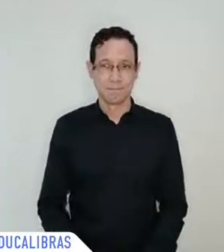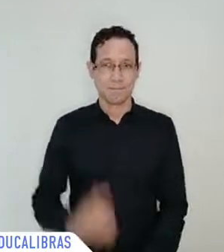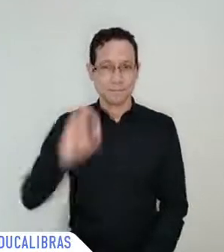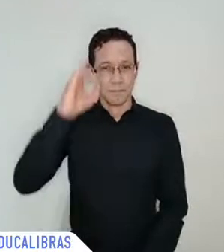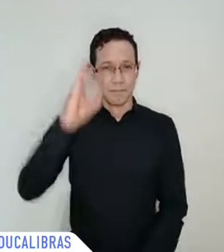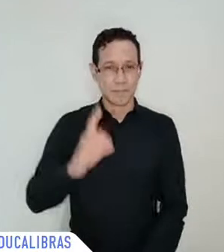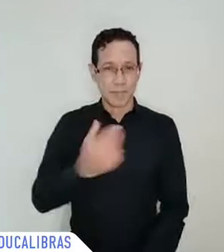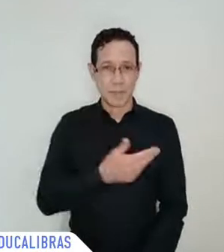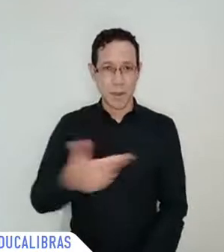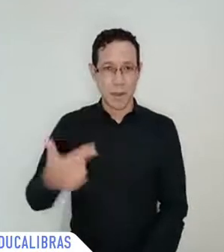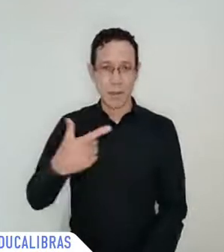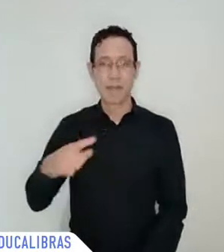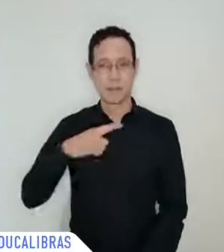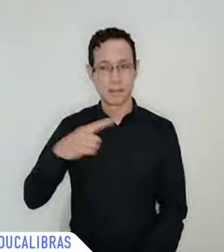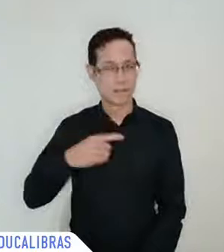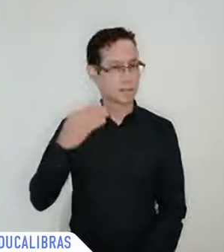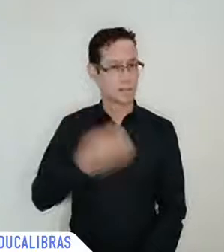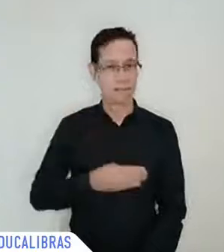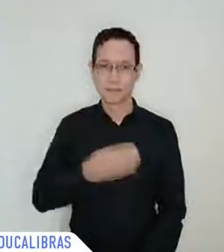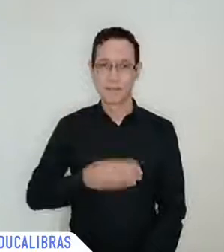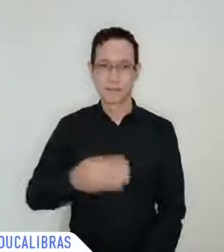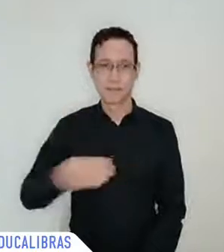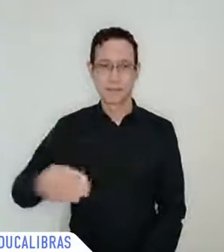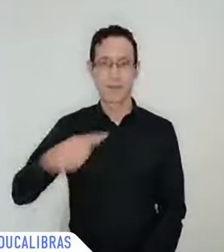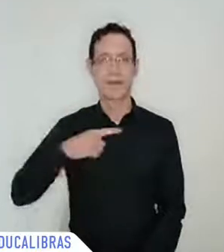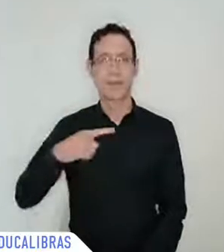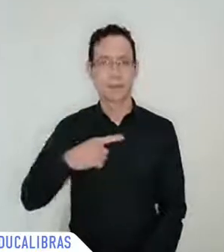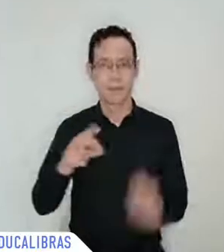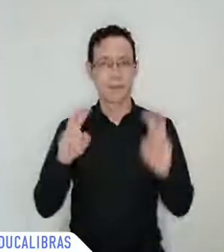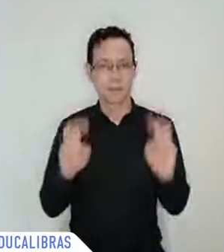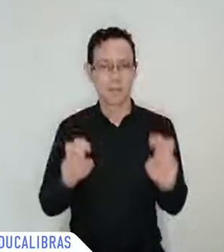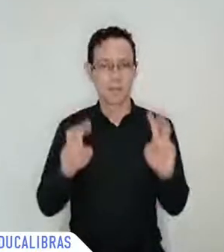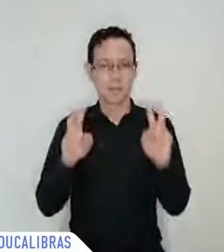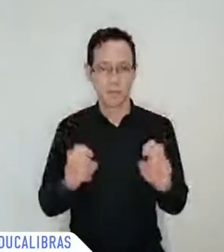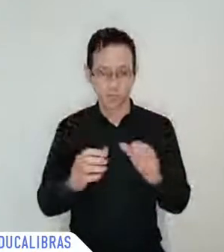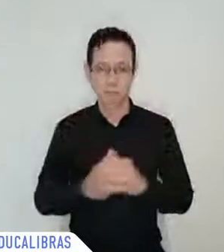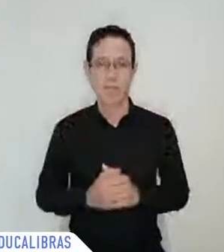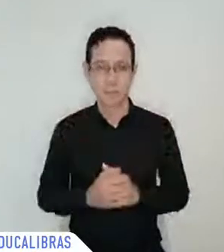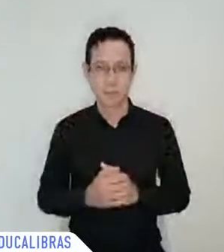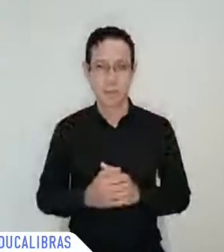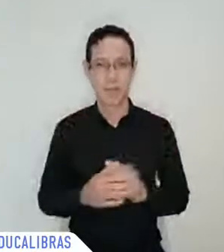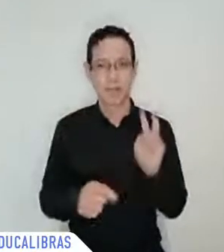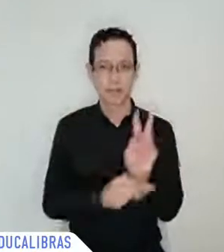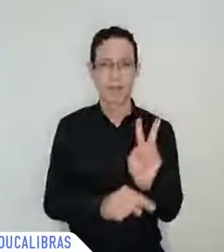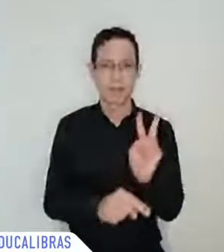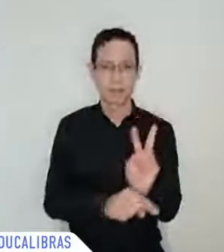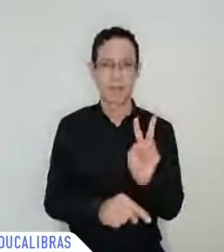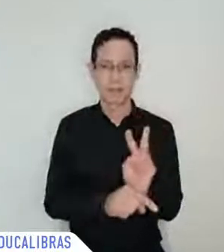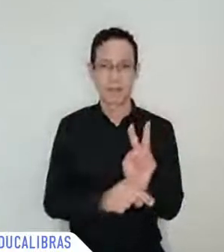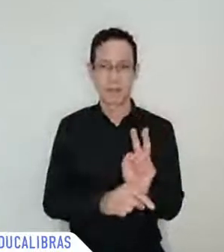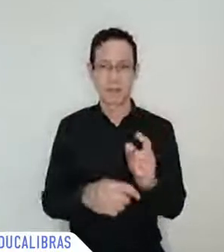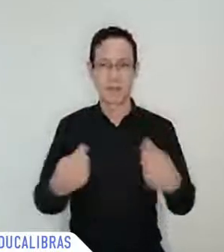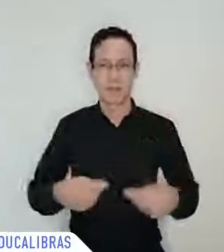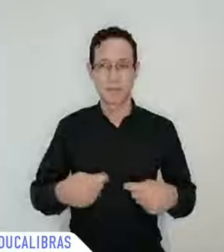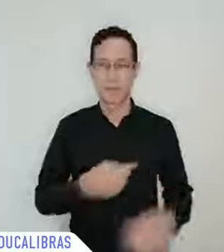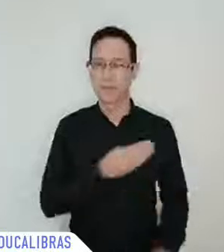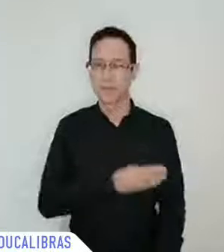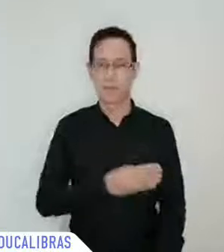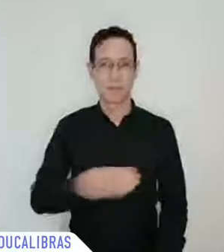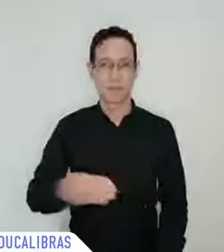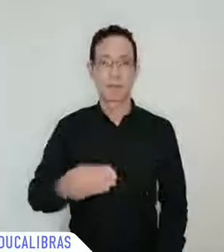It affects the right we have to the transparency regarding what the government's doing.